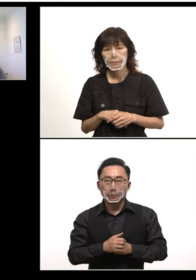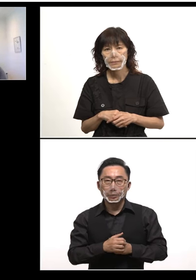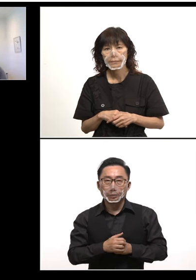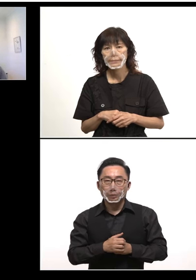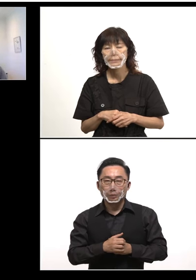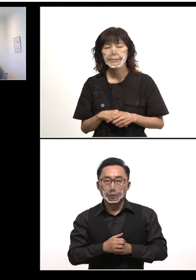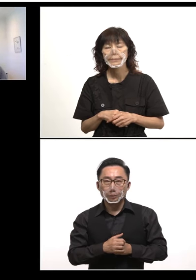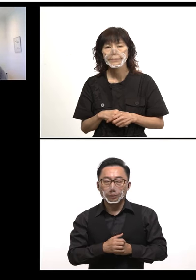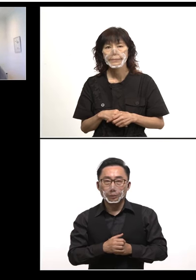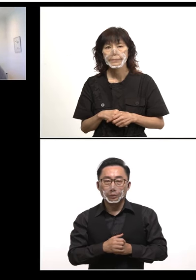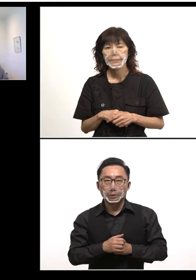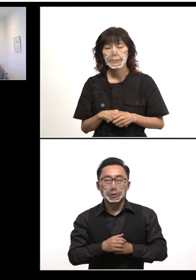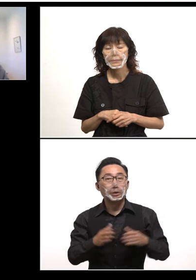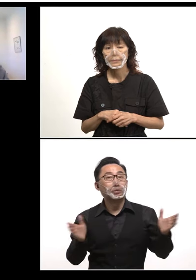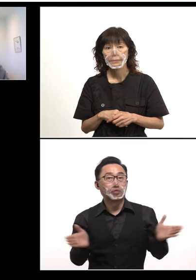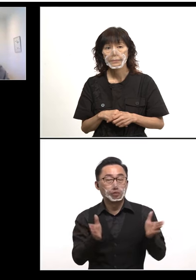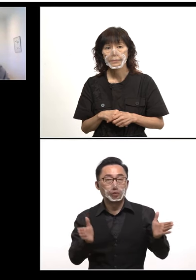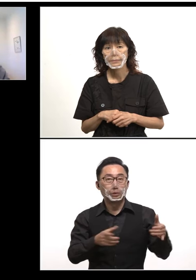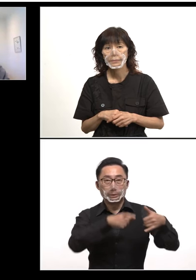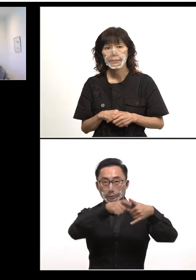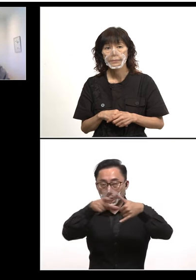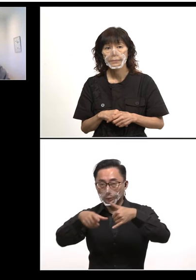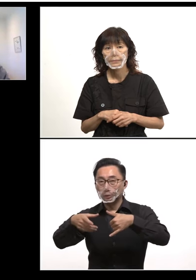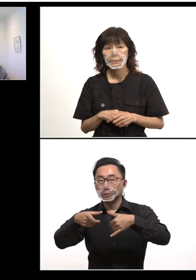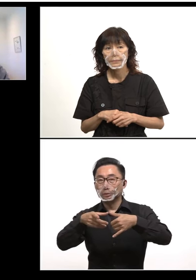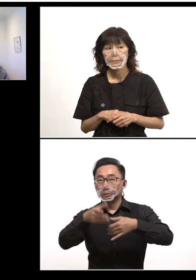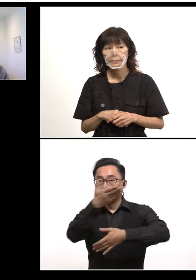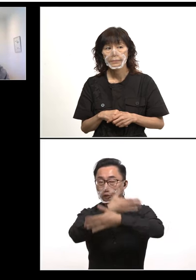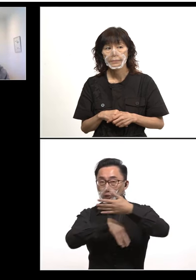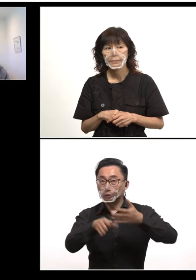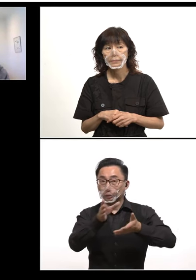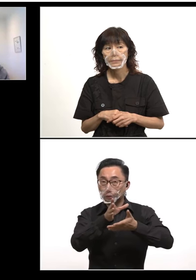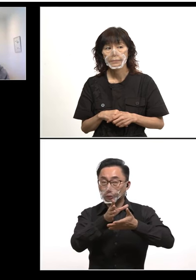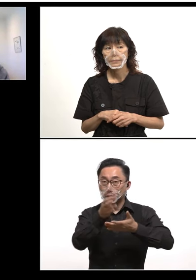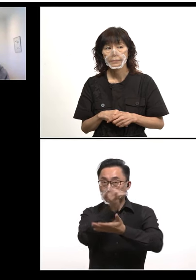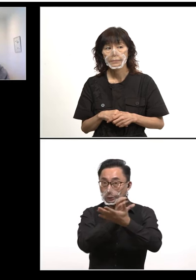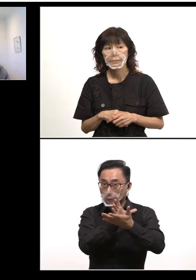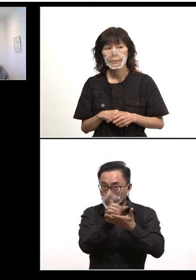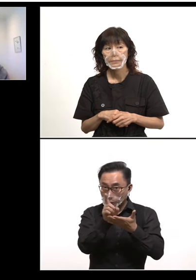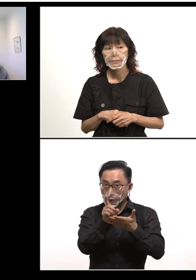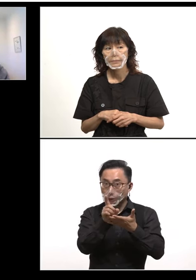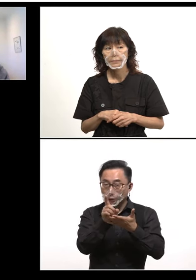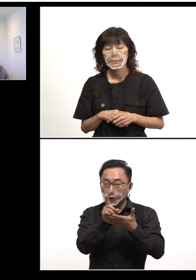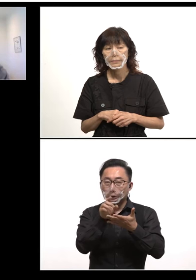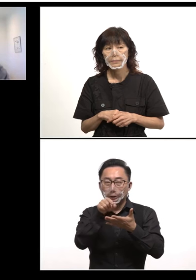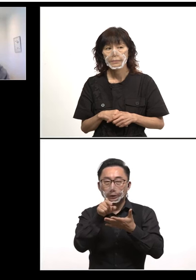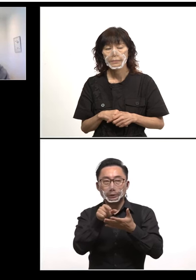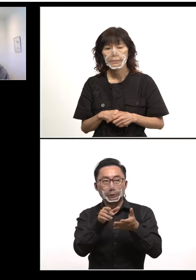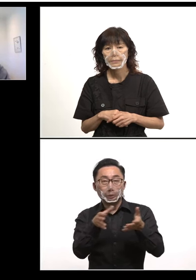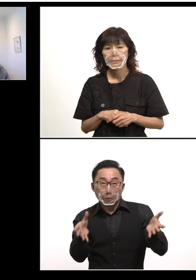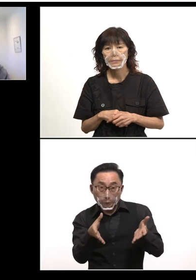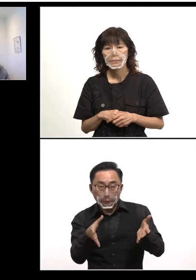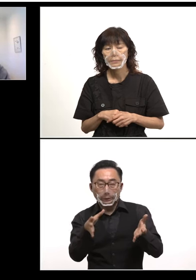so than any kind of sympathy. It's kind of quite dated, and